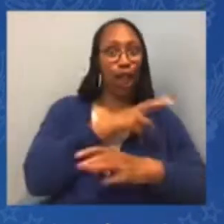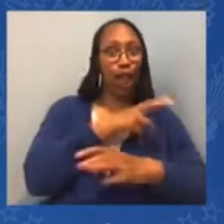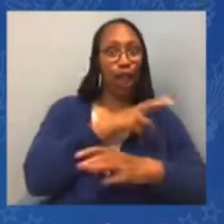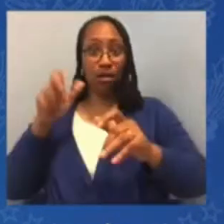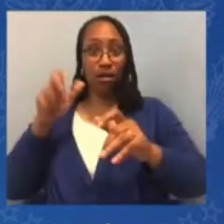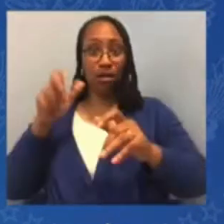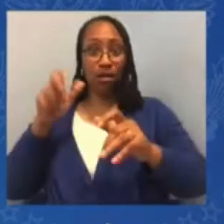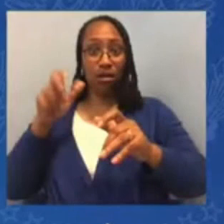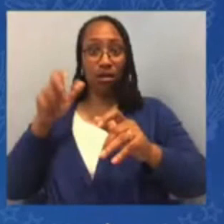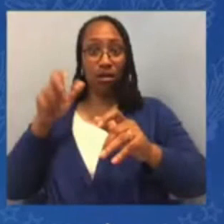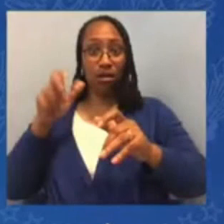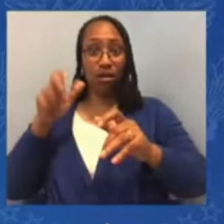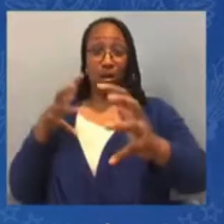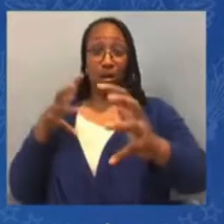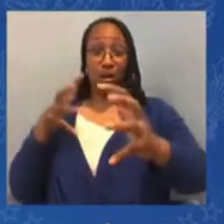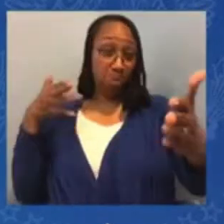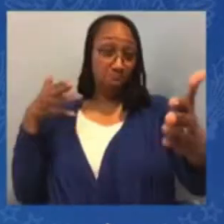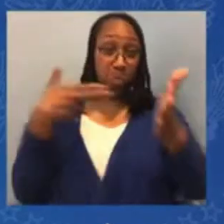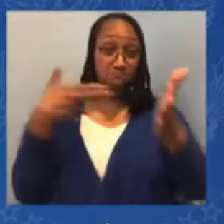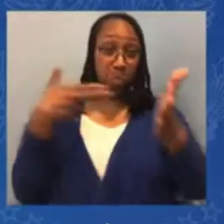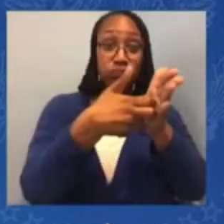that not be the case?